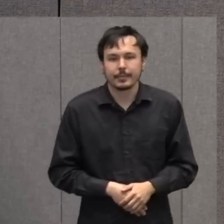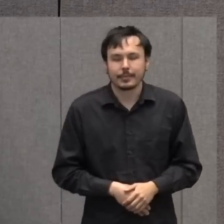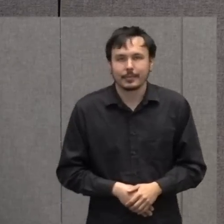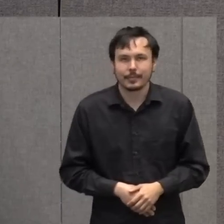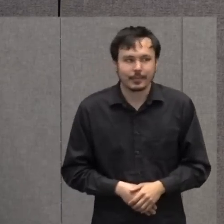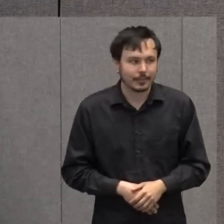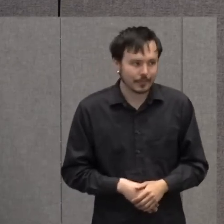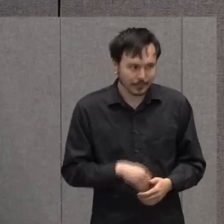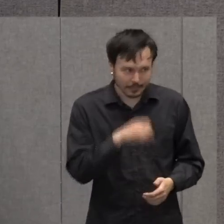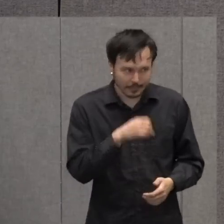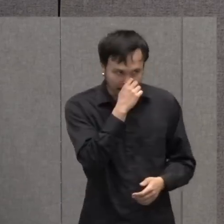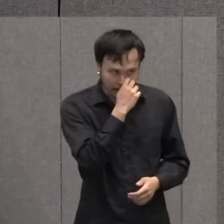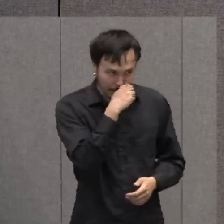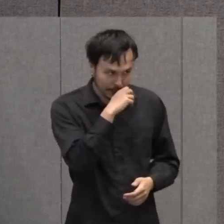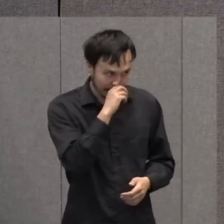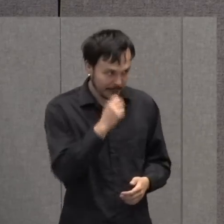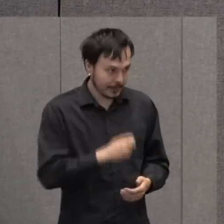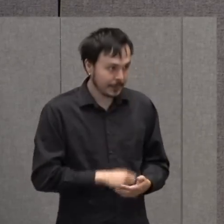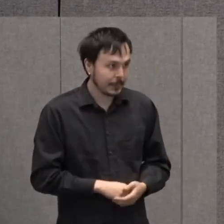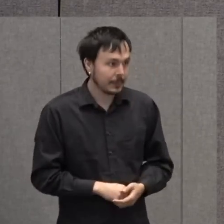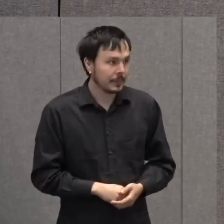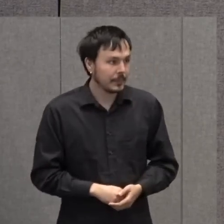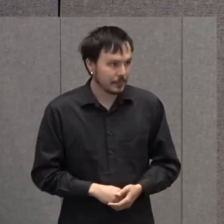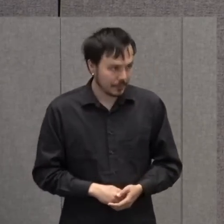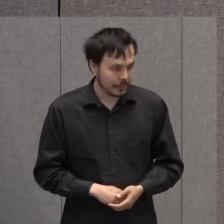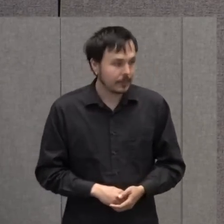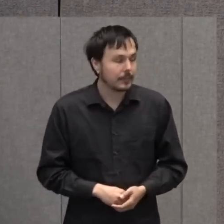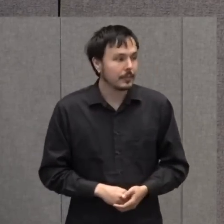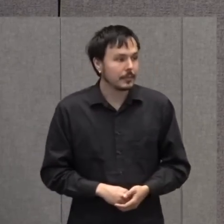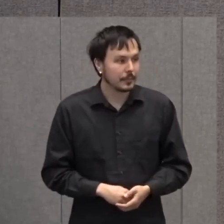improvising. Okay, now